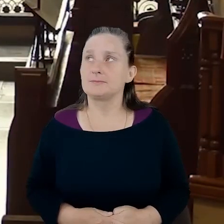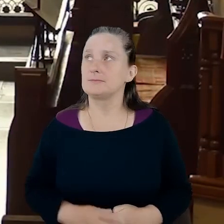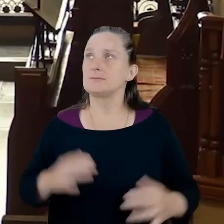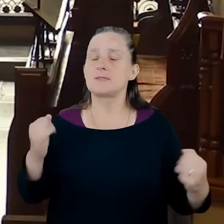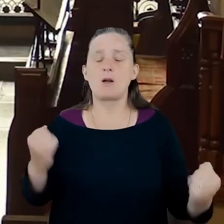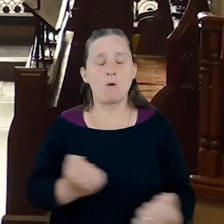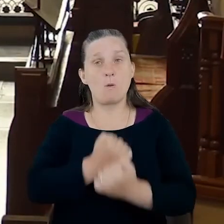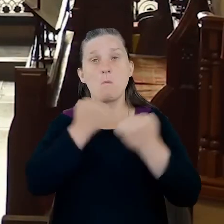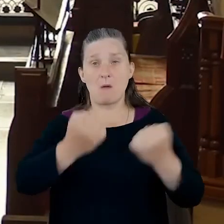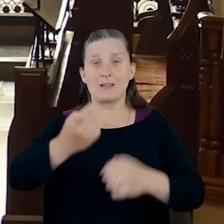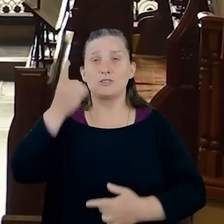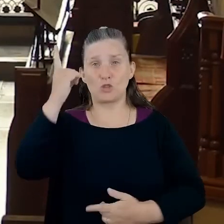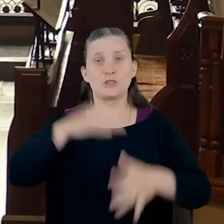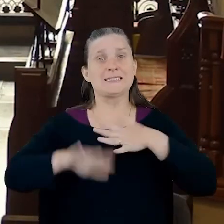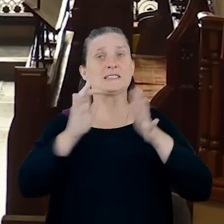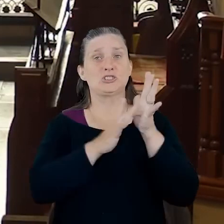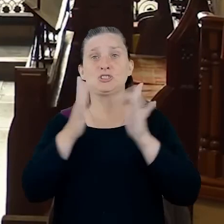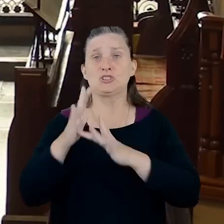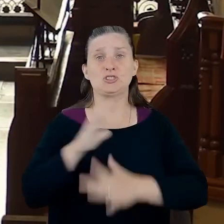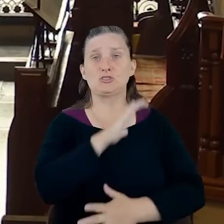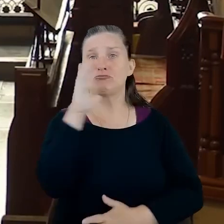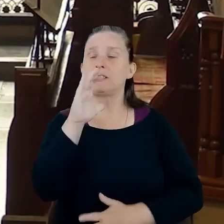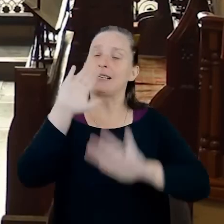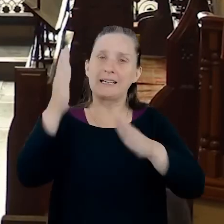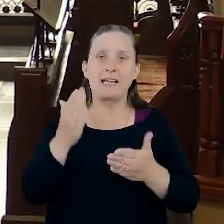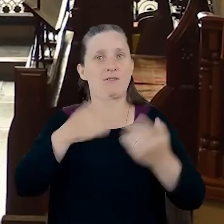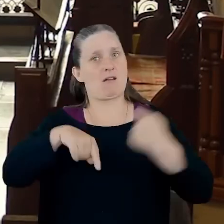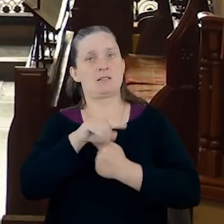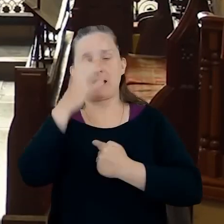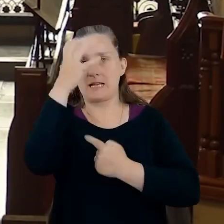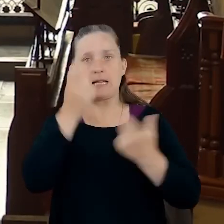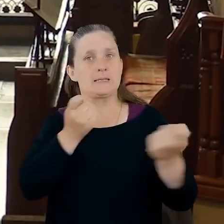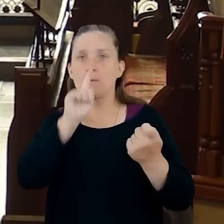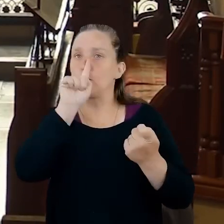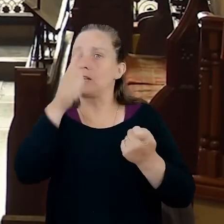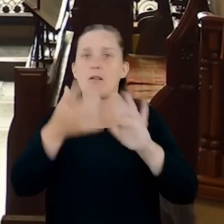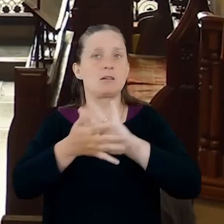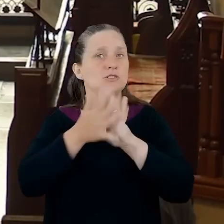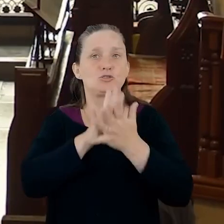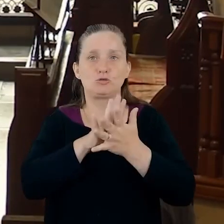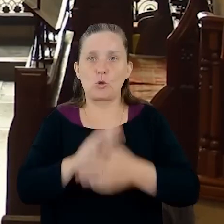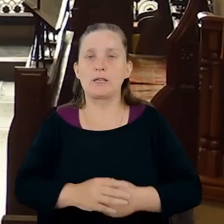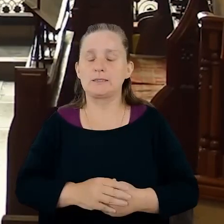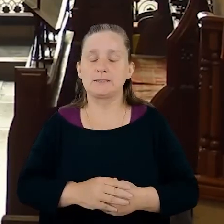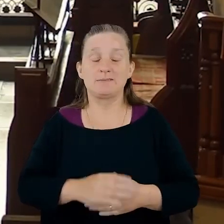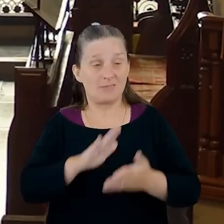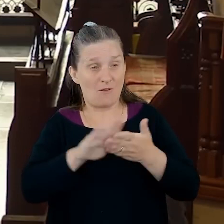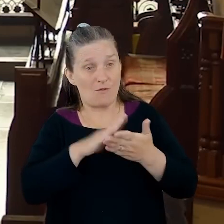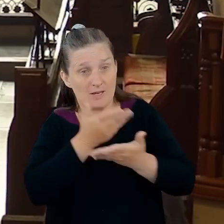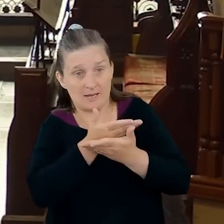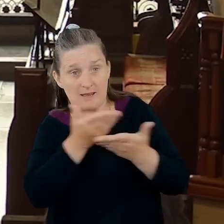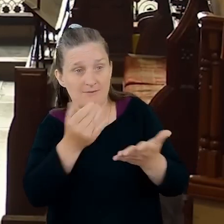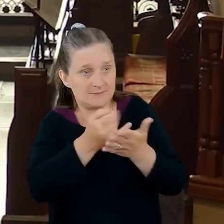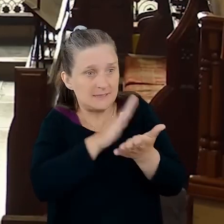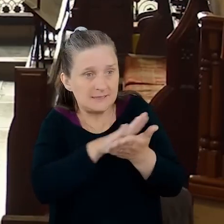Almighty God, who in Jesus Christ has given us a kingdom that cannot be destroyed, forgive you your sins,